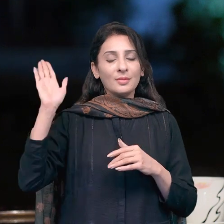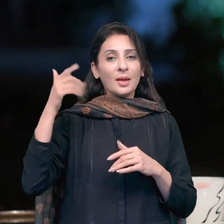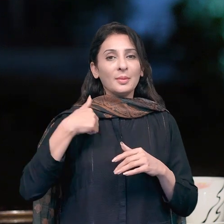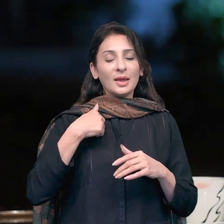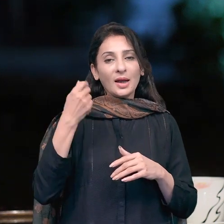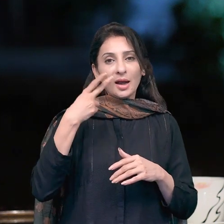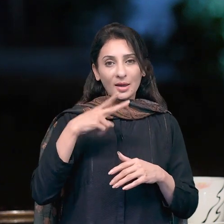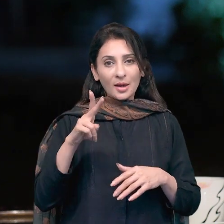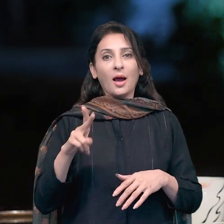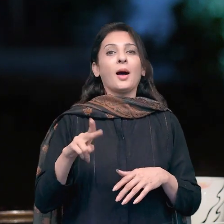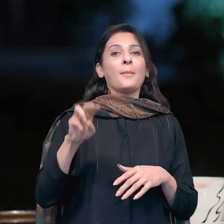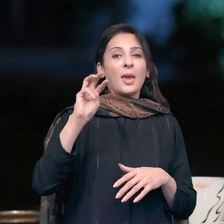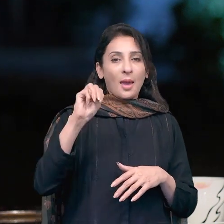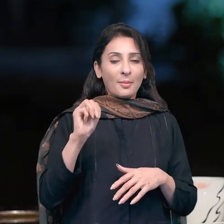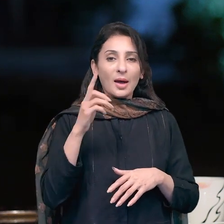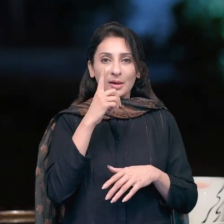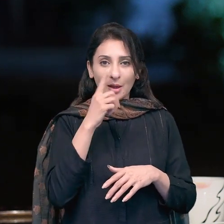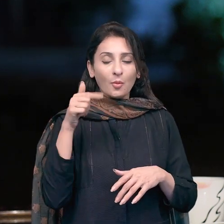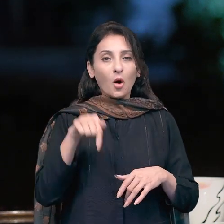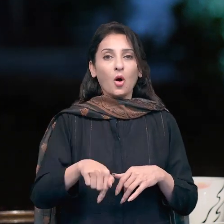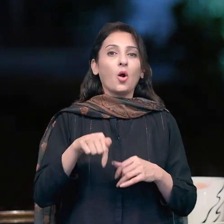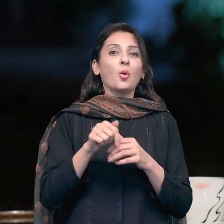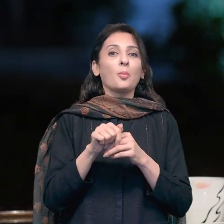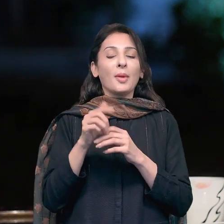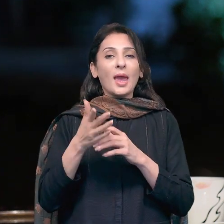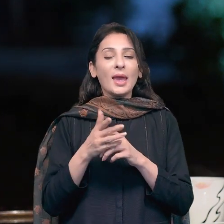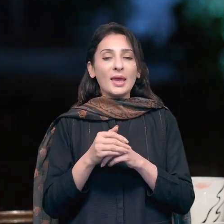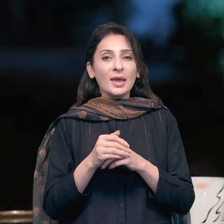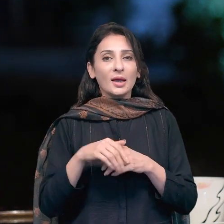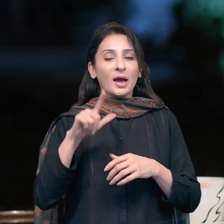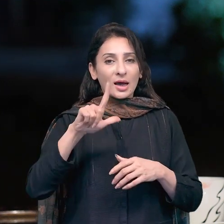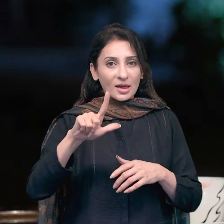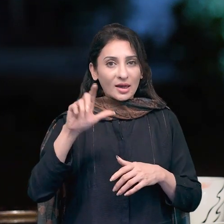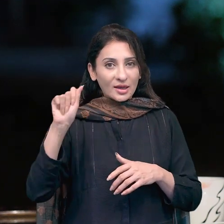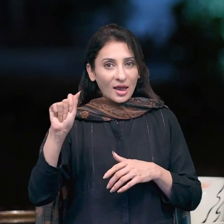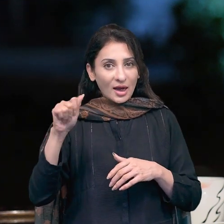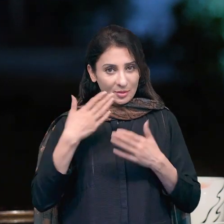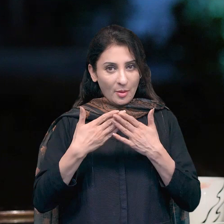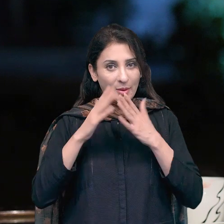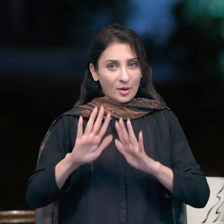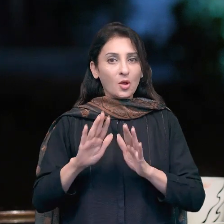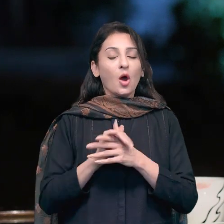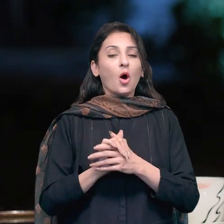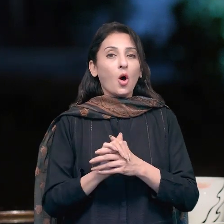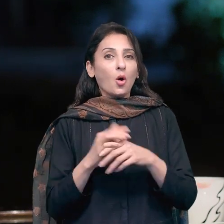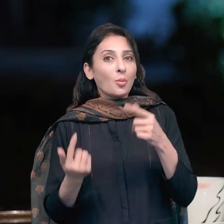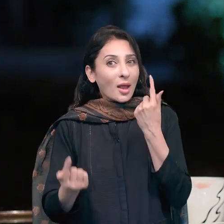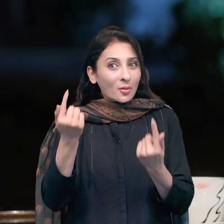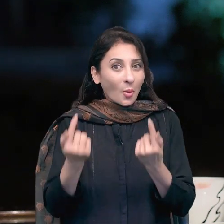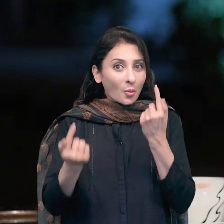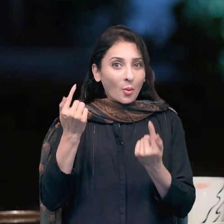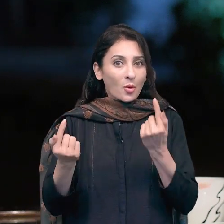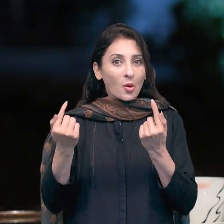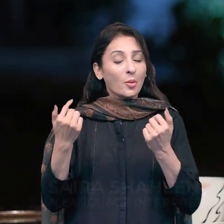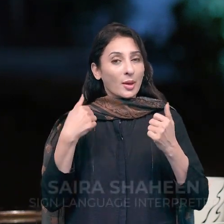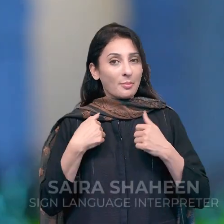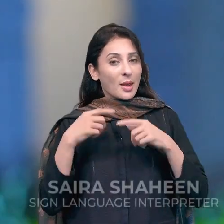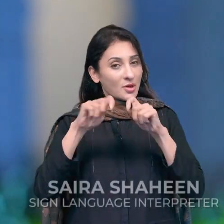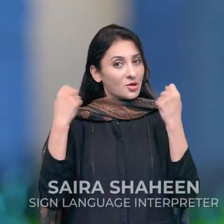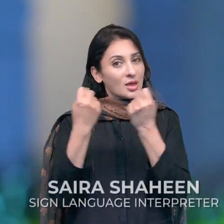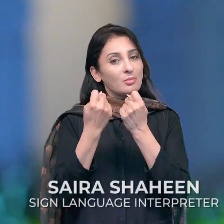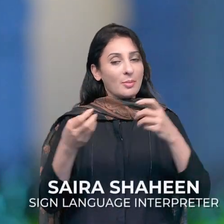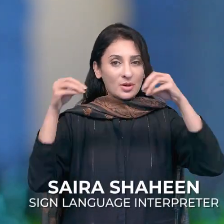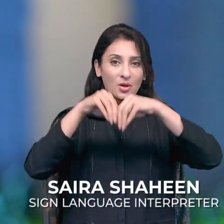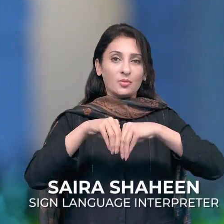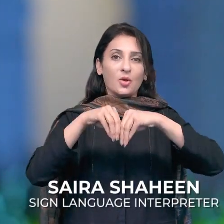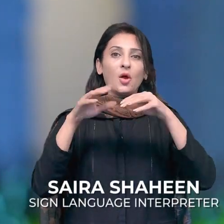Hi, I'm Mariam. I'm 16. I'm in 03 and I'm currently studying in Learning Alliance. And I've been a part of the debating team for the past 2 years. I've